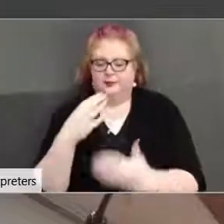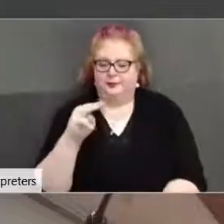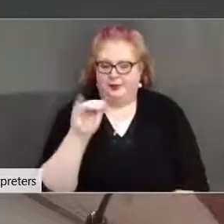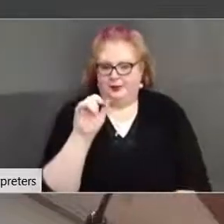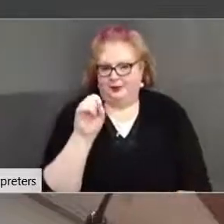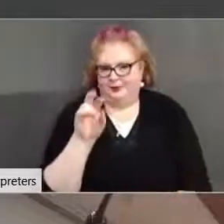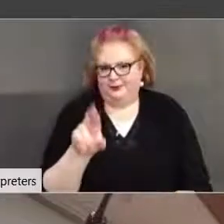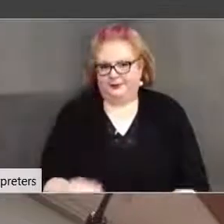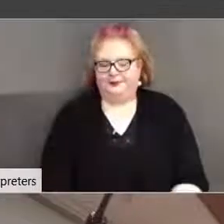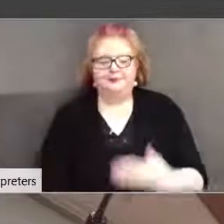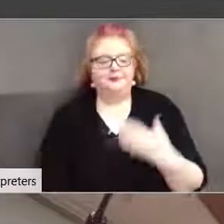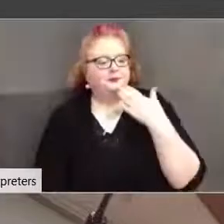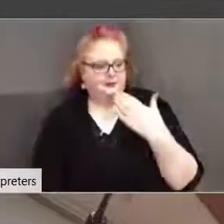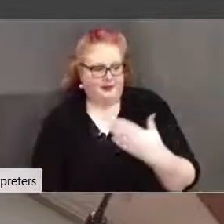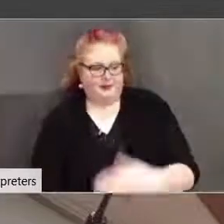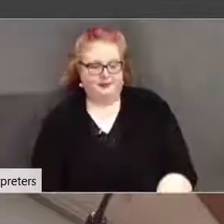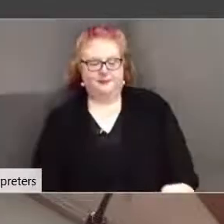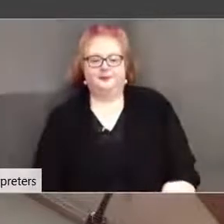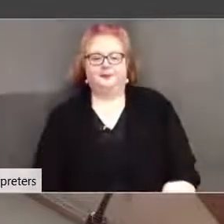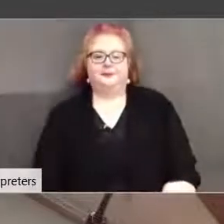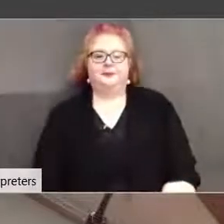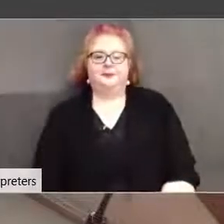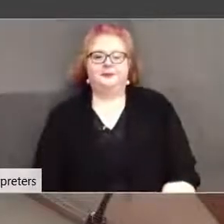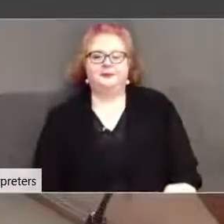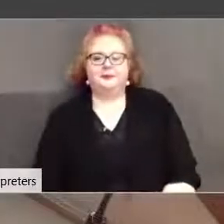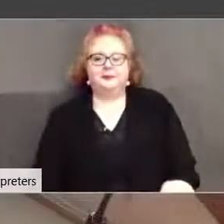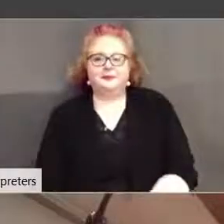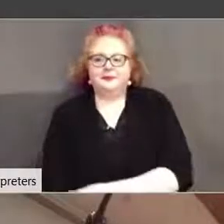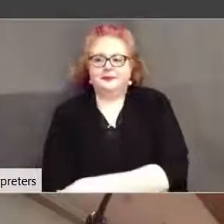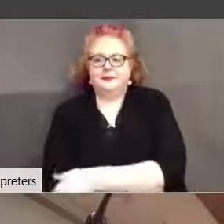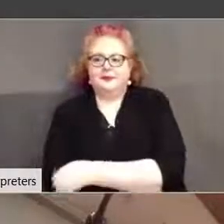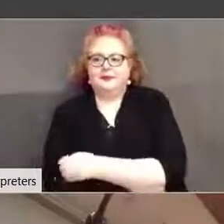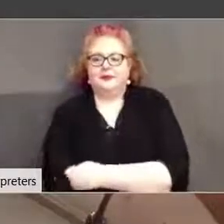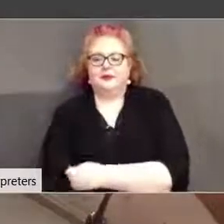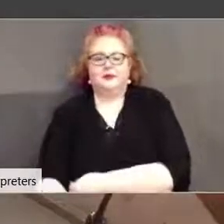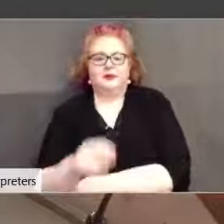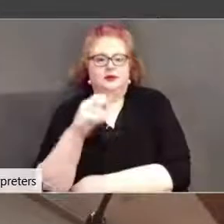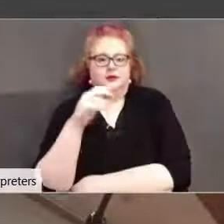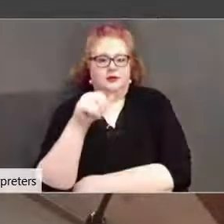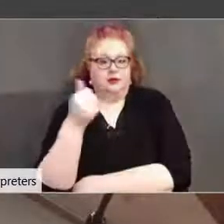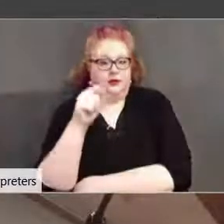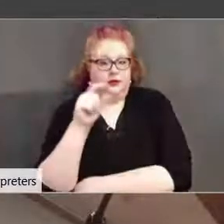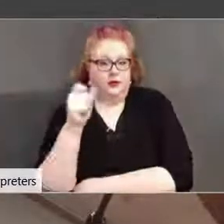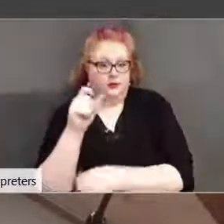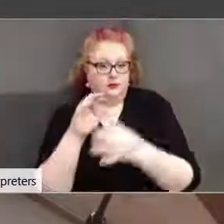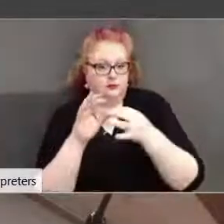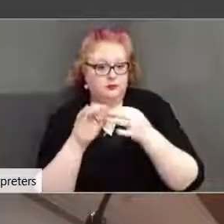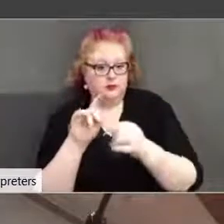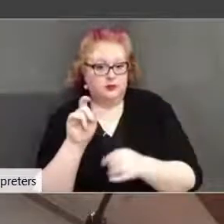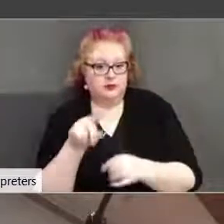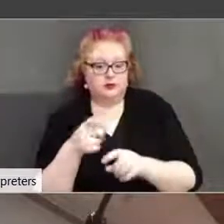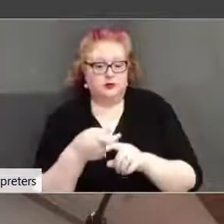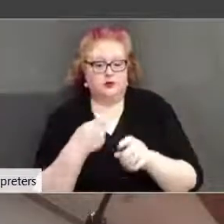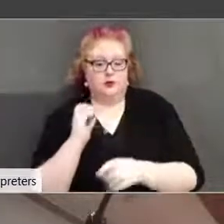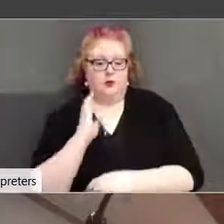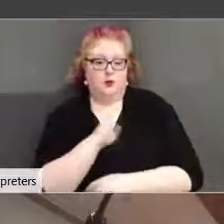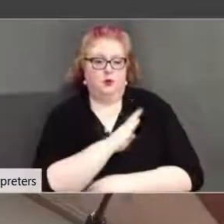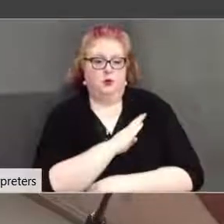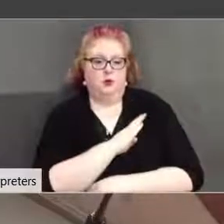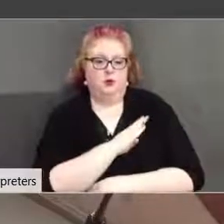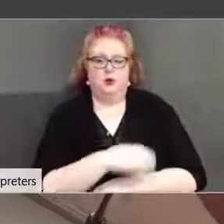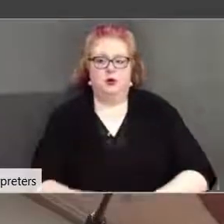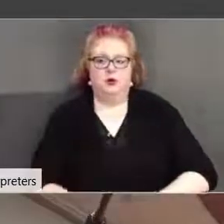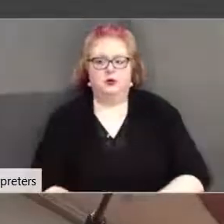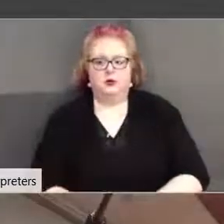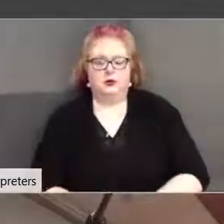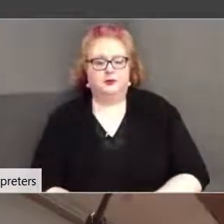I don't think we have any more questions from the board. I have another question, Mayor. All right, Director